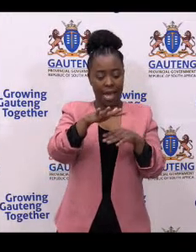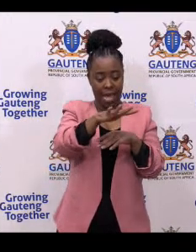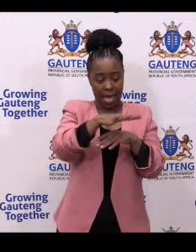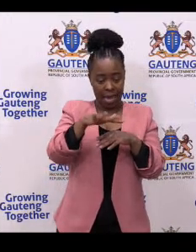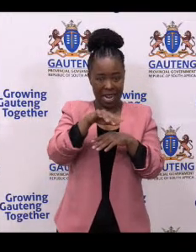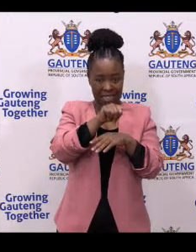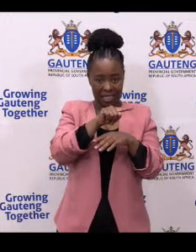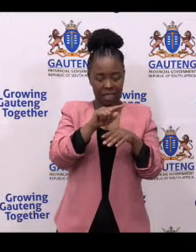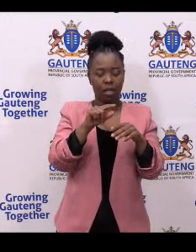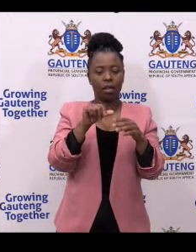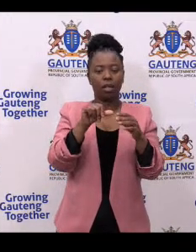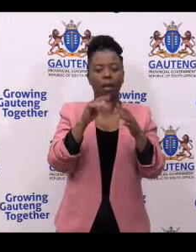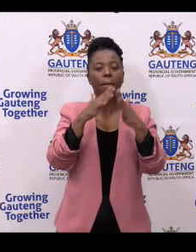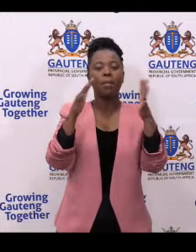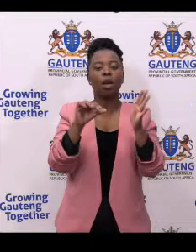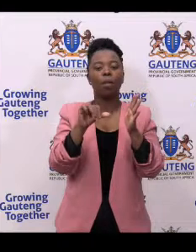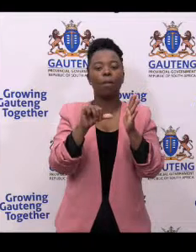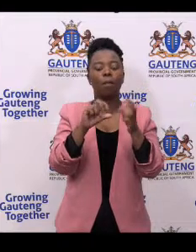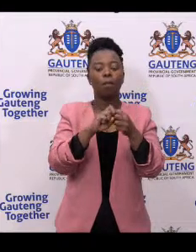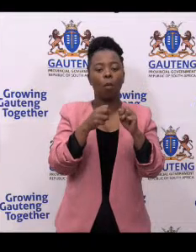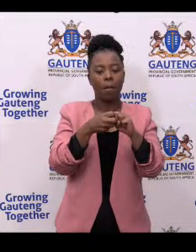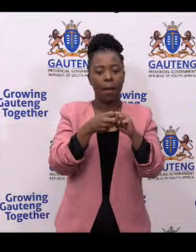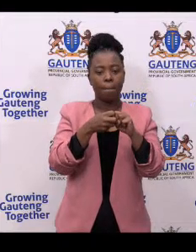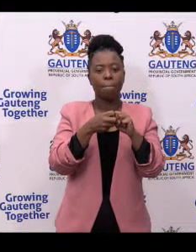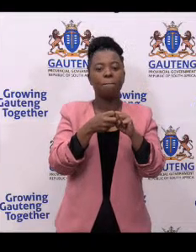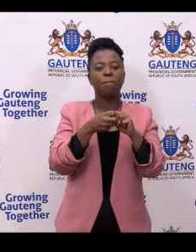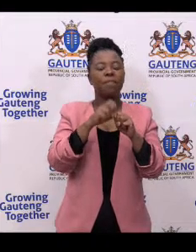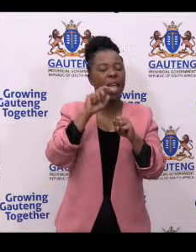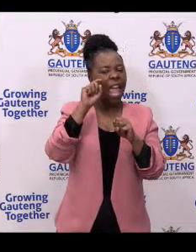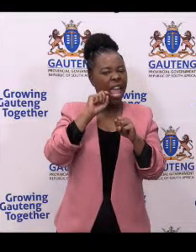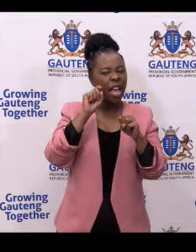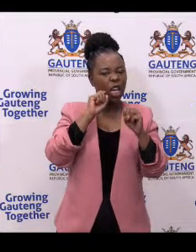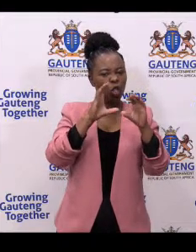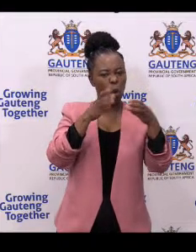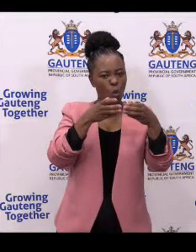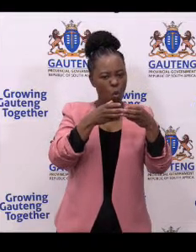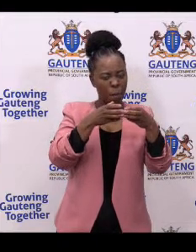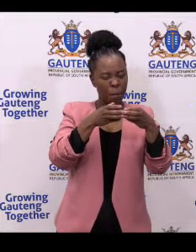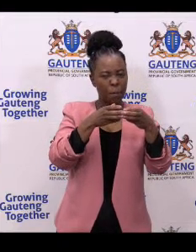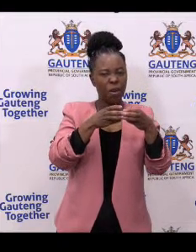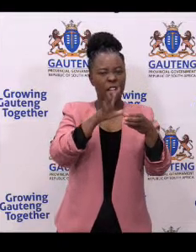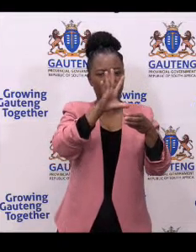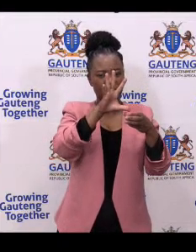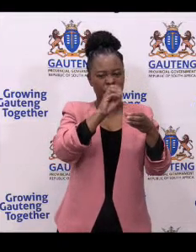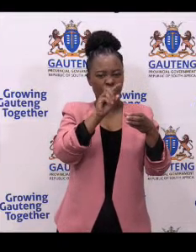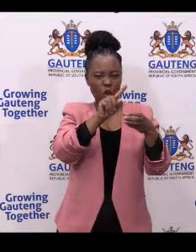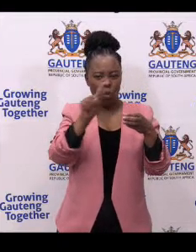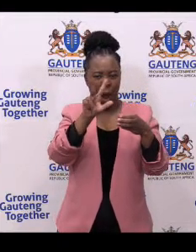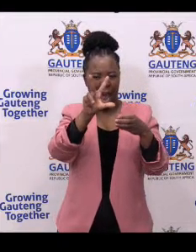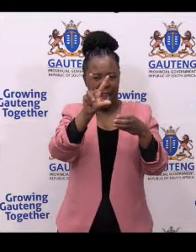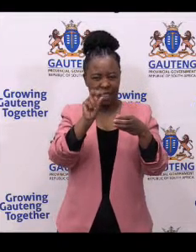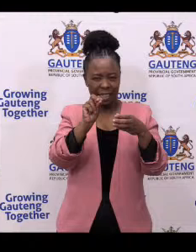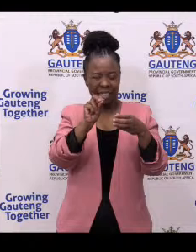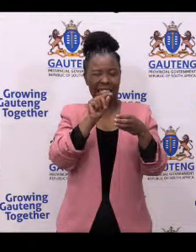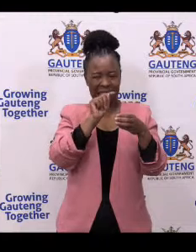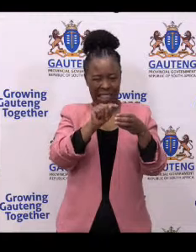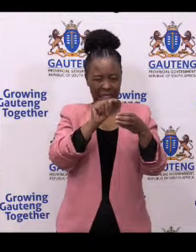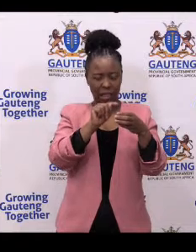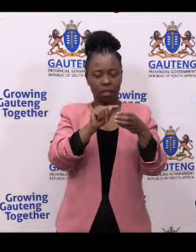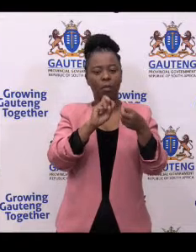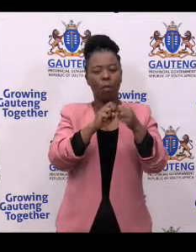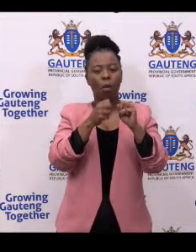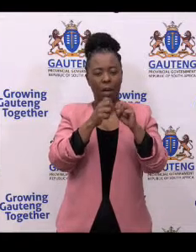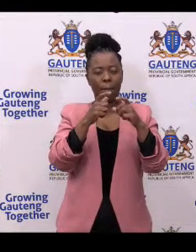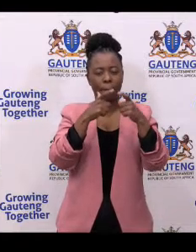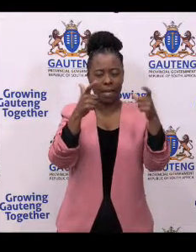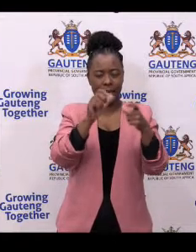on the age group 50 to 80, which is becoming a big problem. Like I